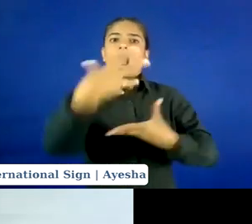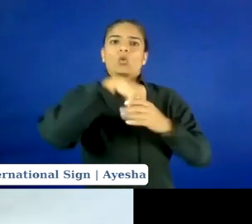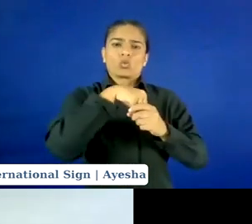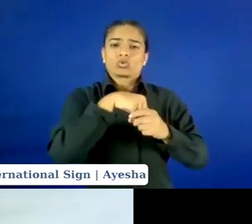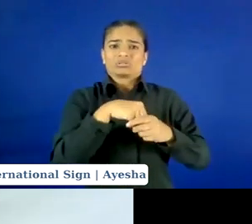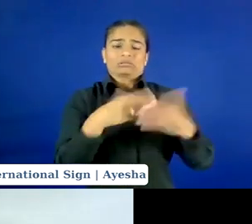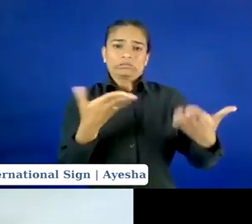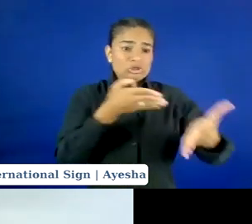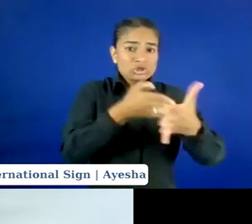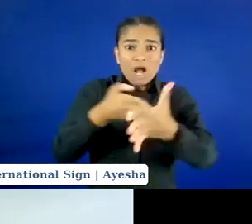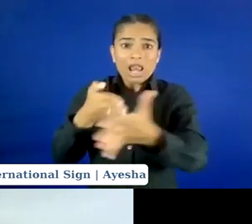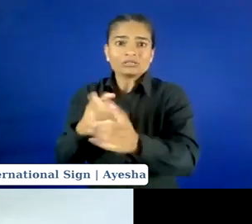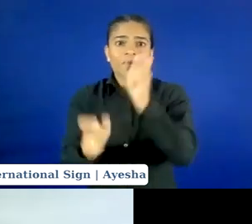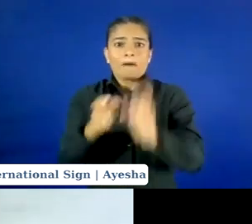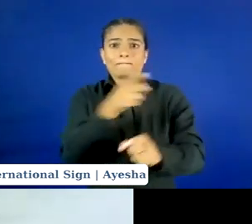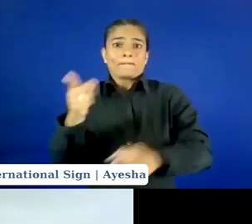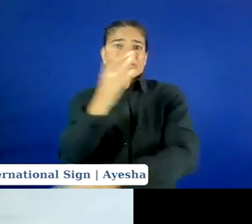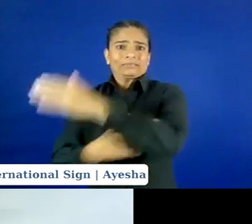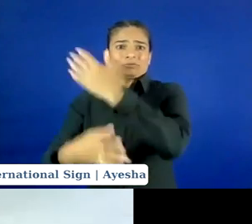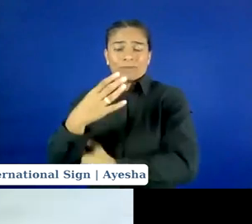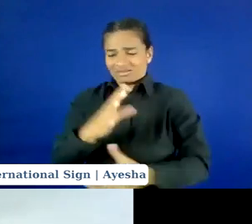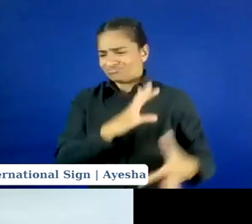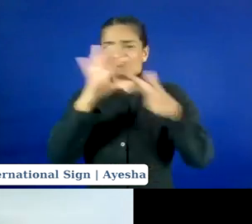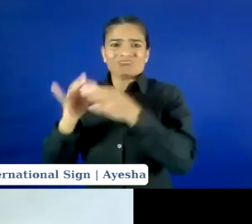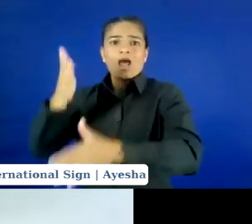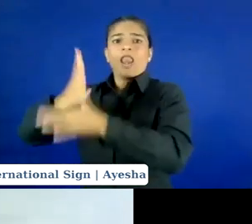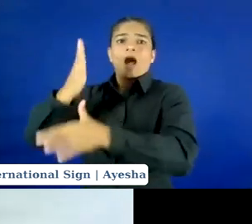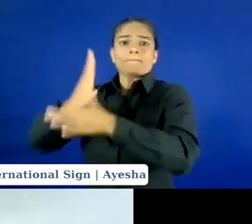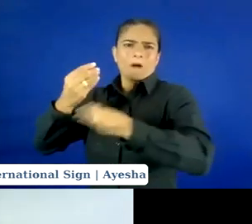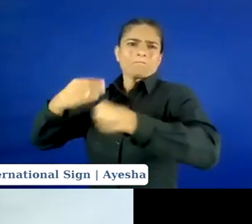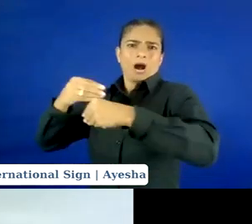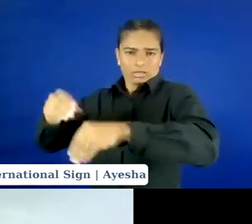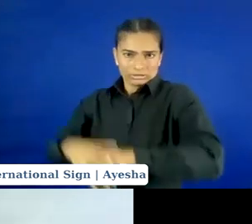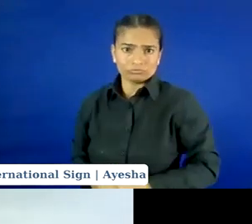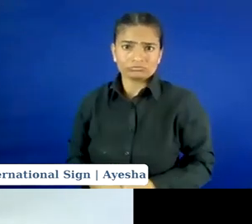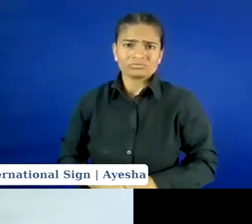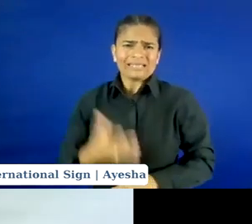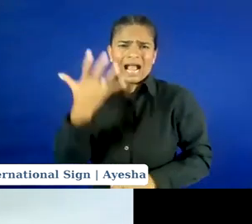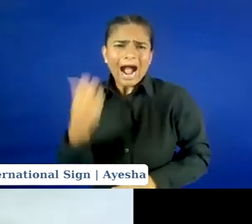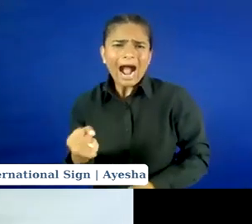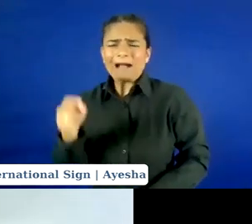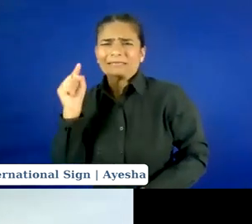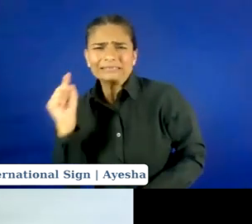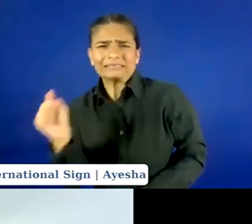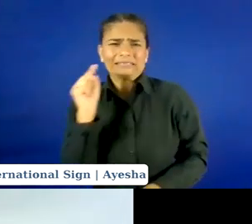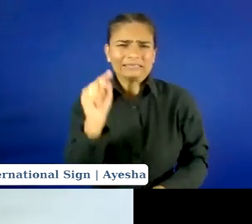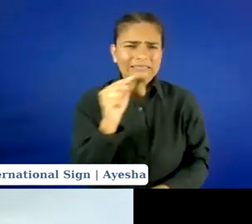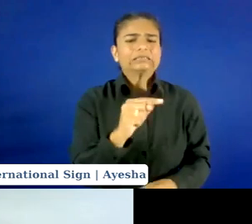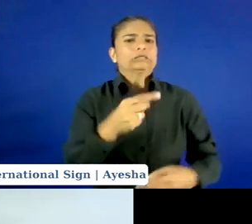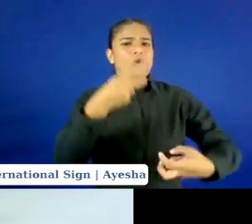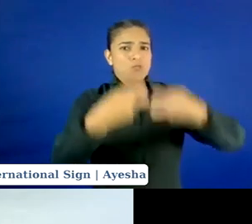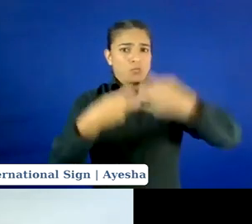market for a number of issues that you know, especially as an expert. So how has disability certification in